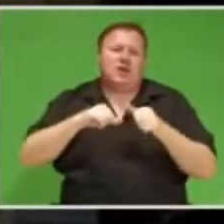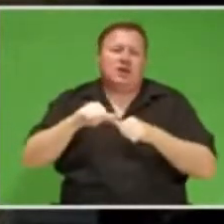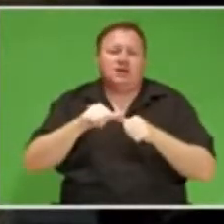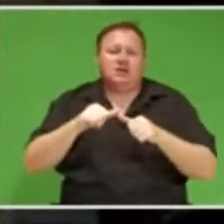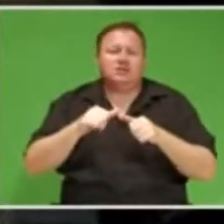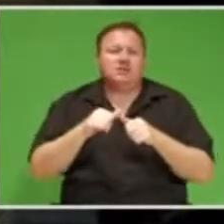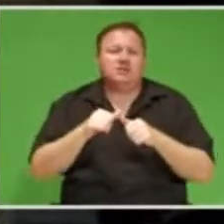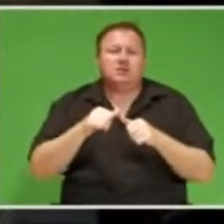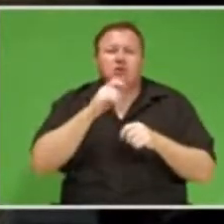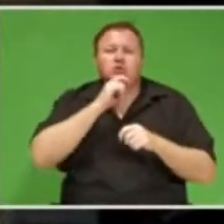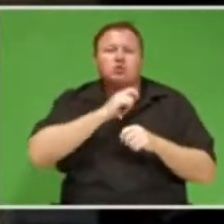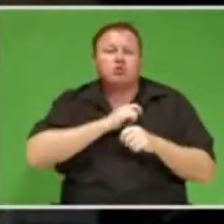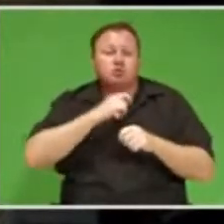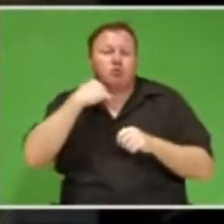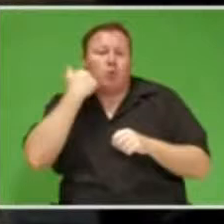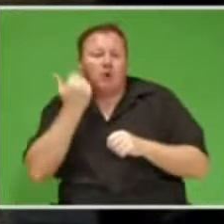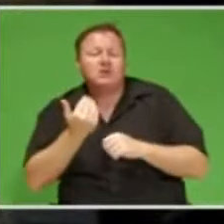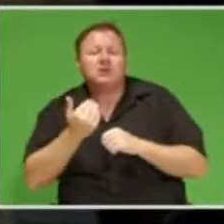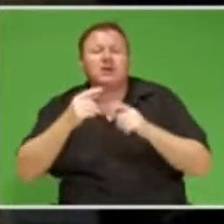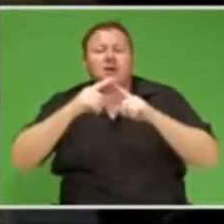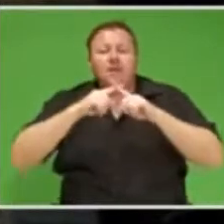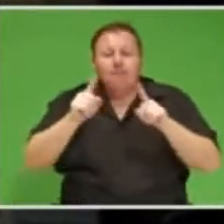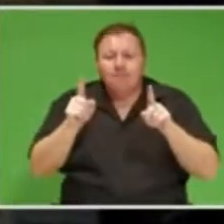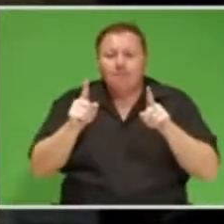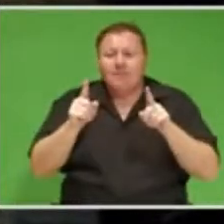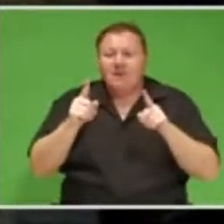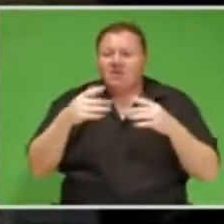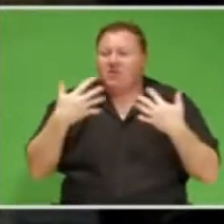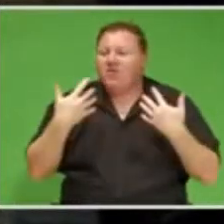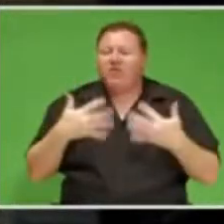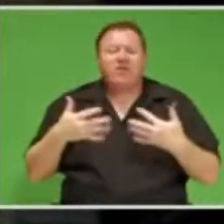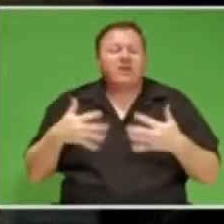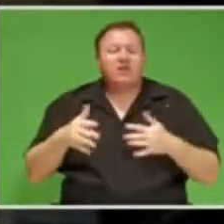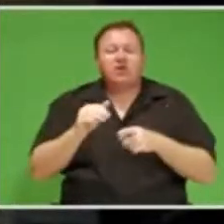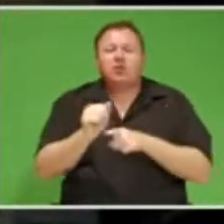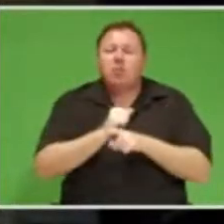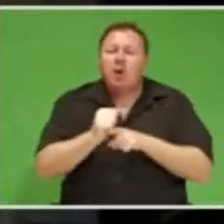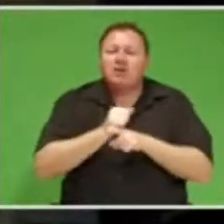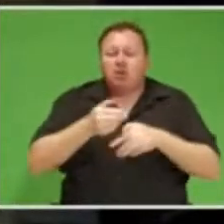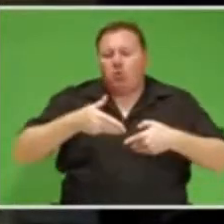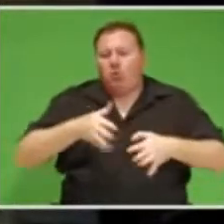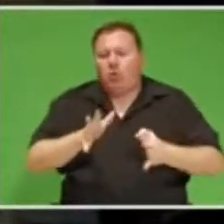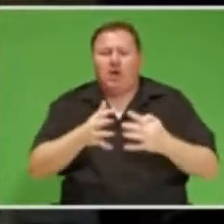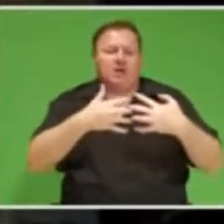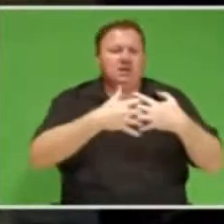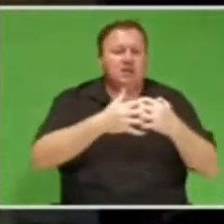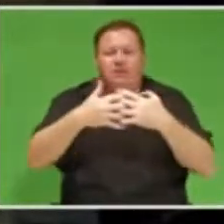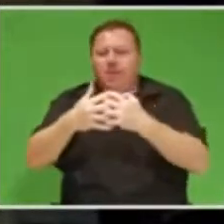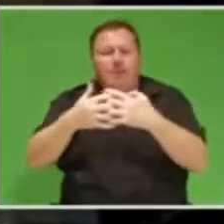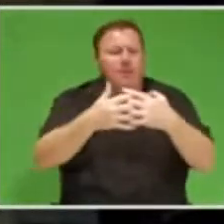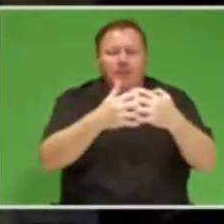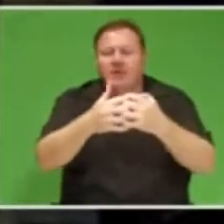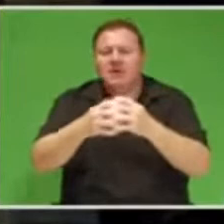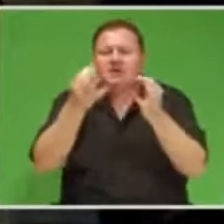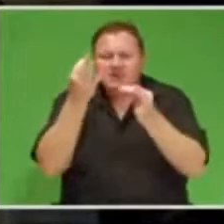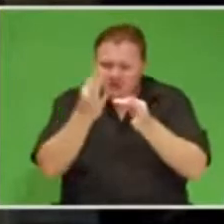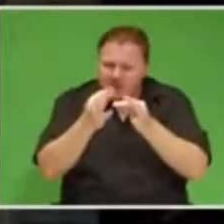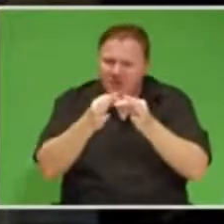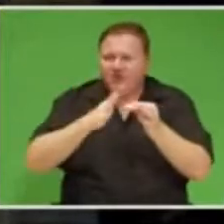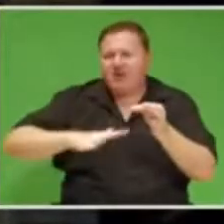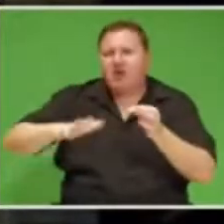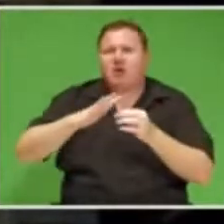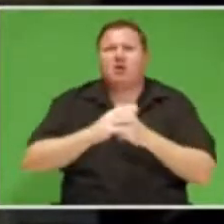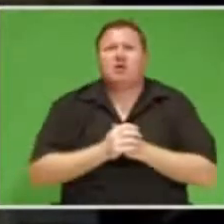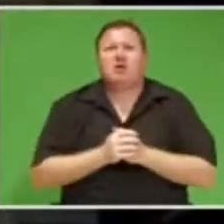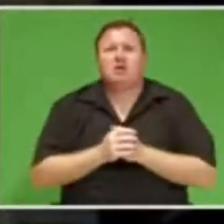also undertaken practical collaborations in specific areas. Let me say it is not